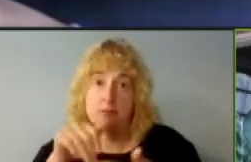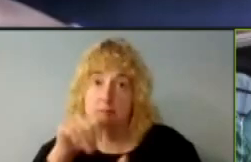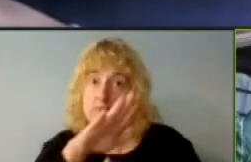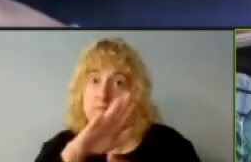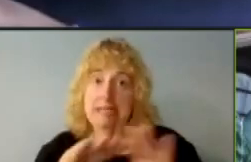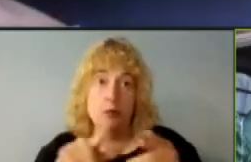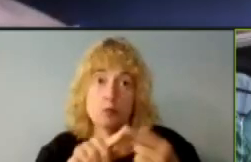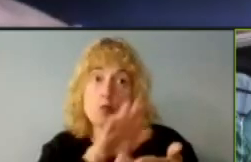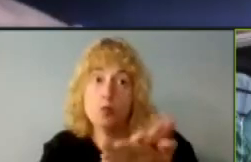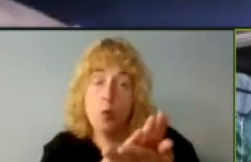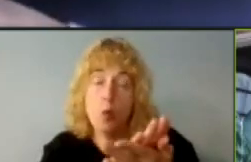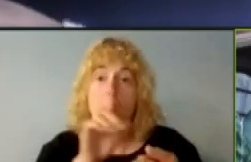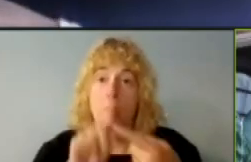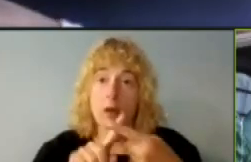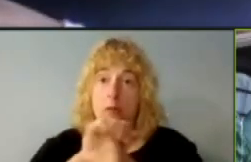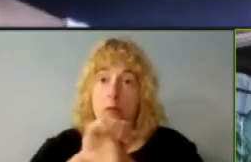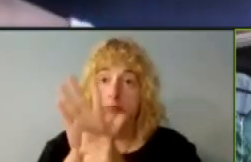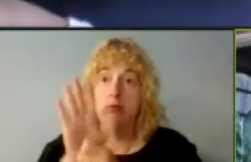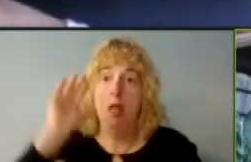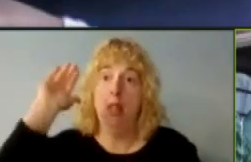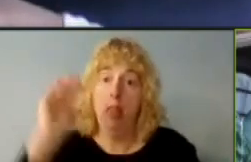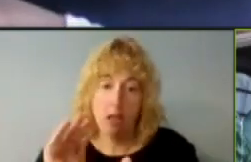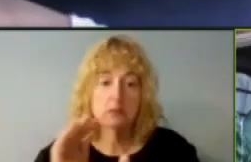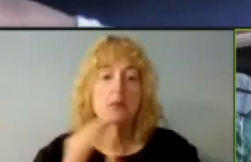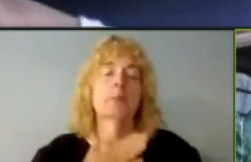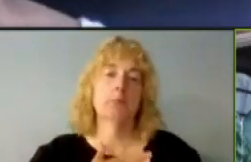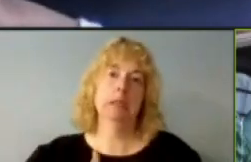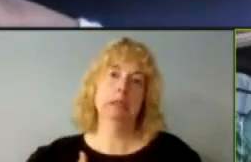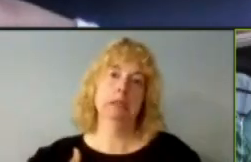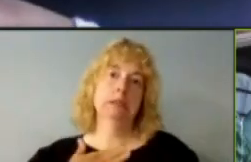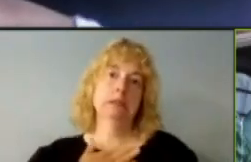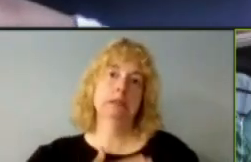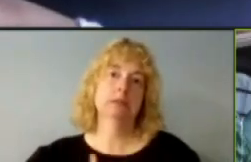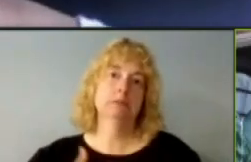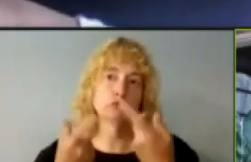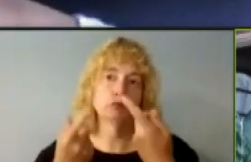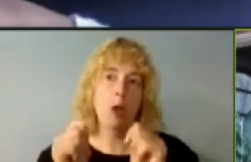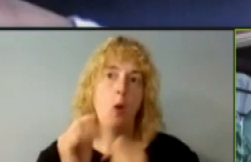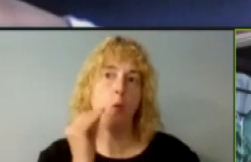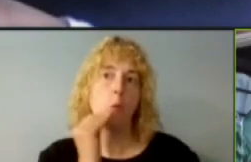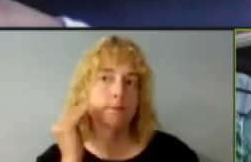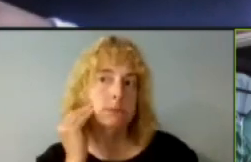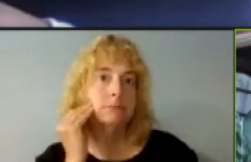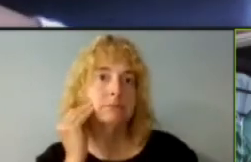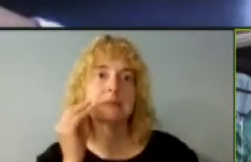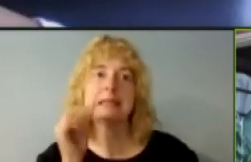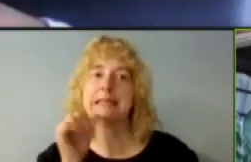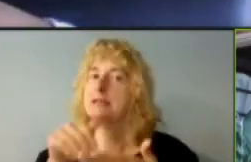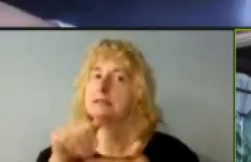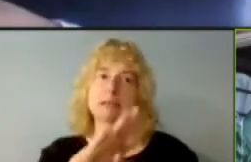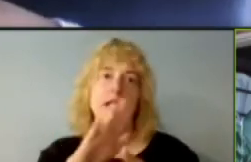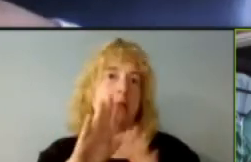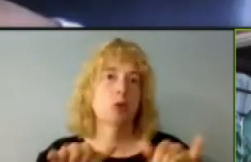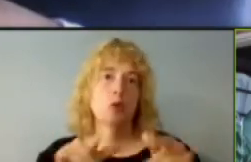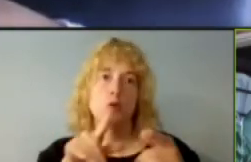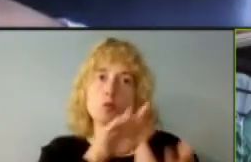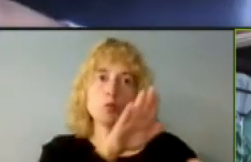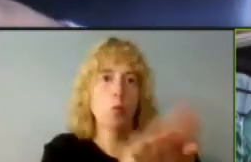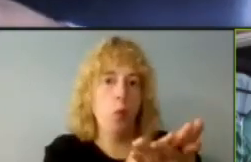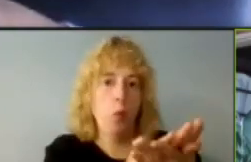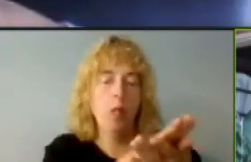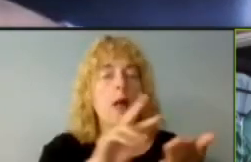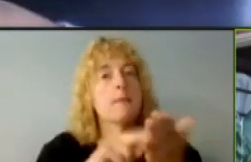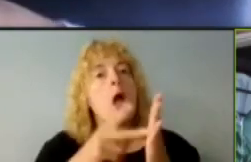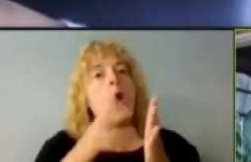lower, then please try to do it at home. And that leaves more space for those who don't even have